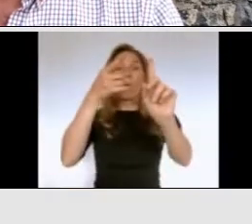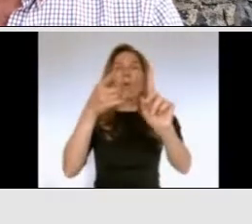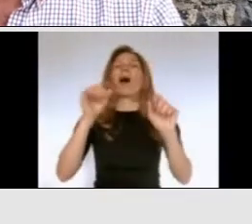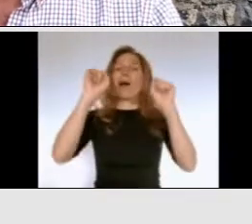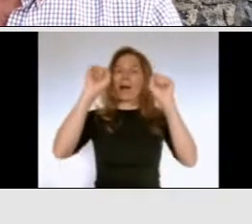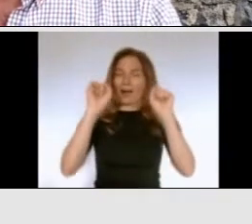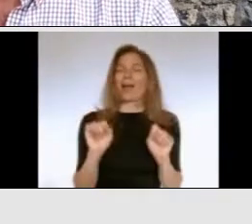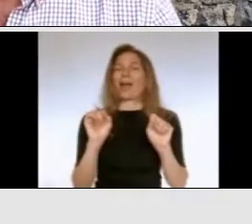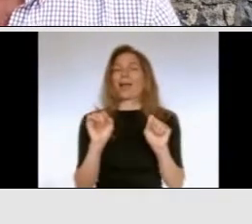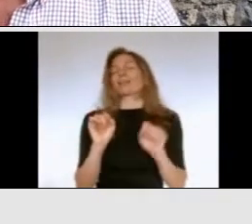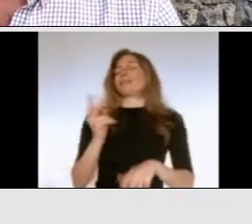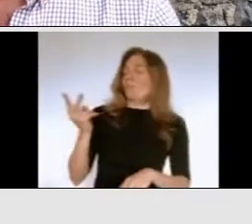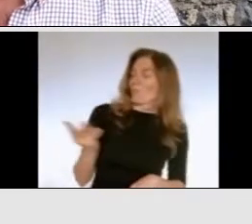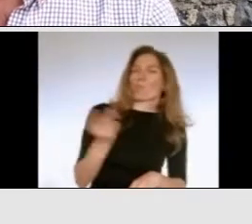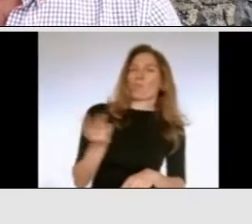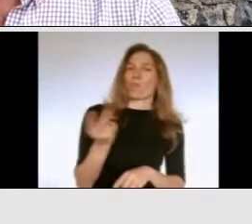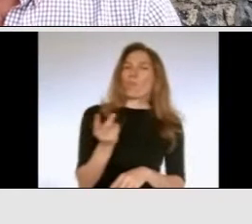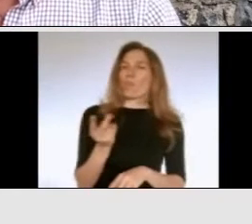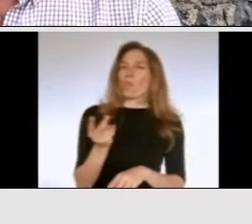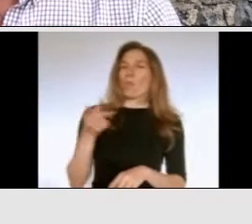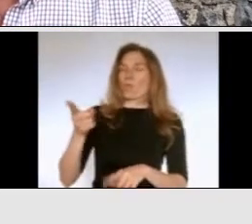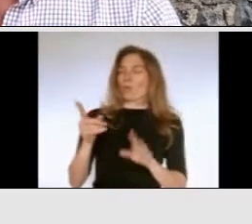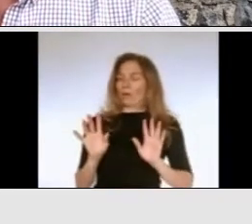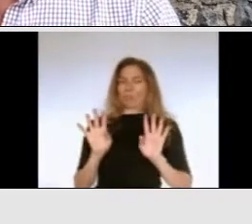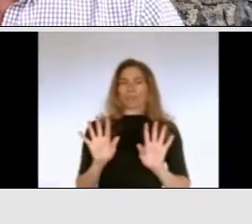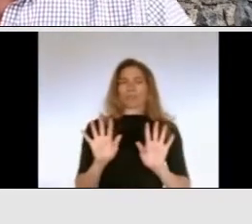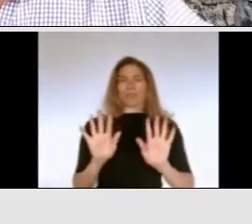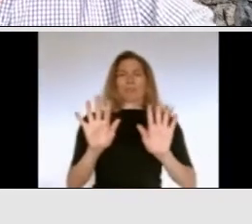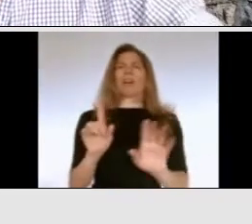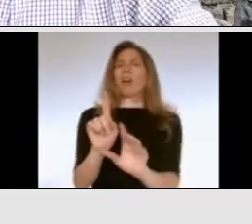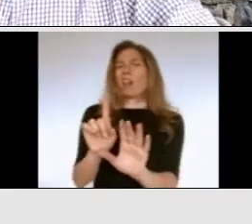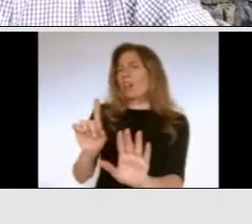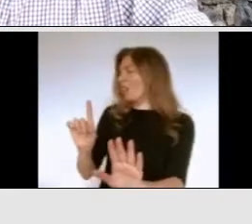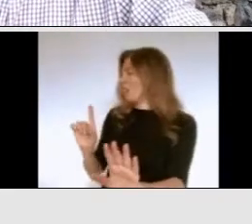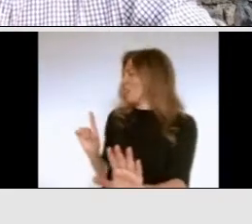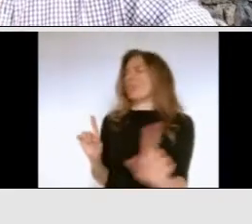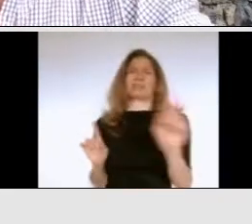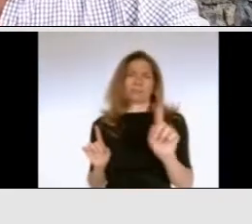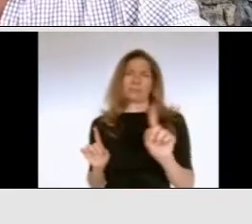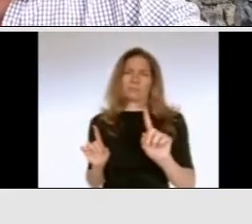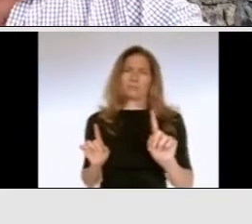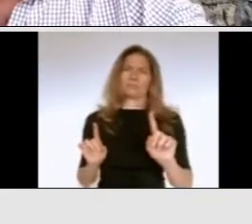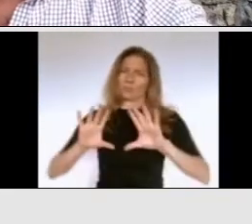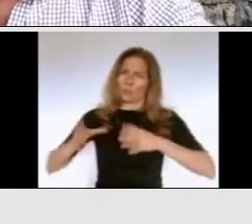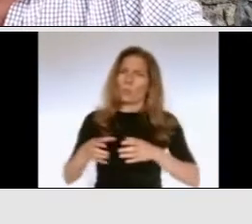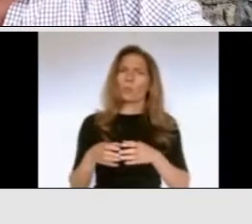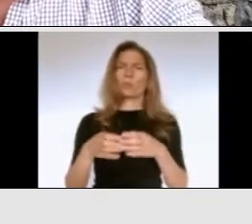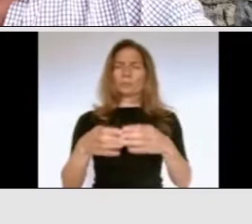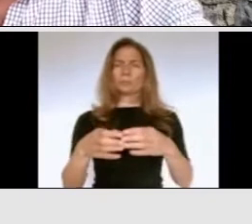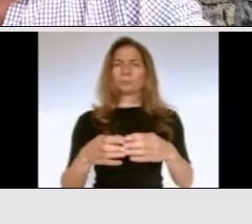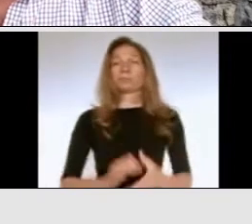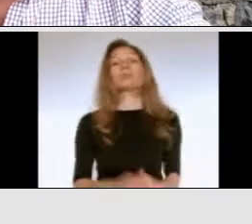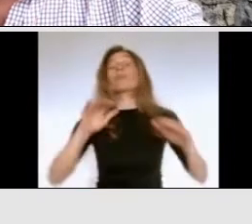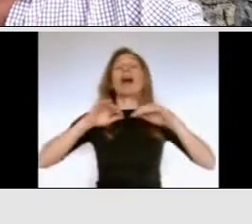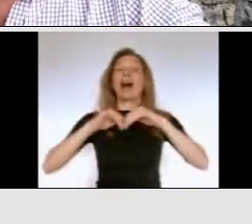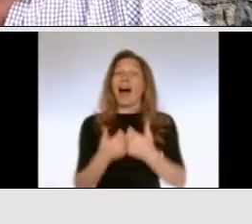of digital and assistive technologies. To ensure that that becomes a reality, we're going to develop